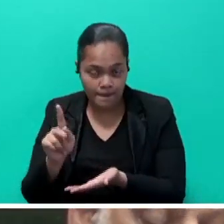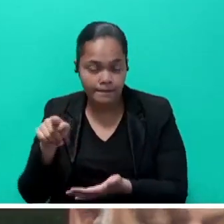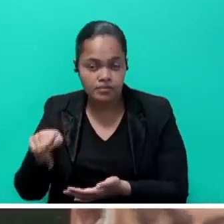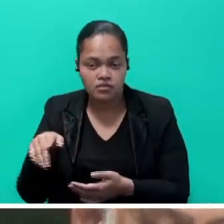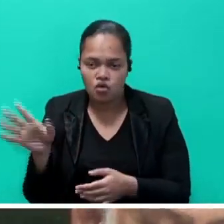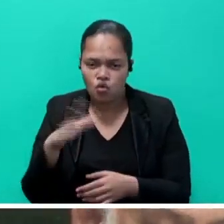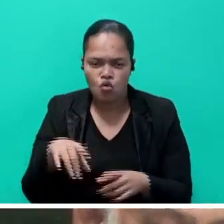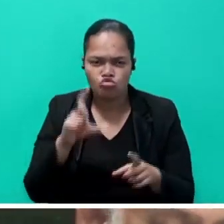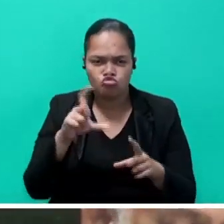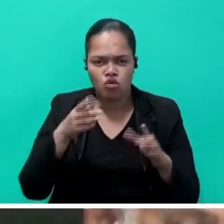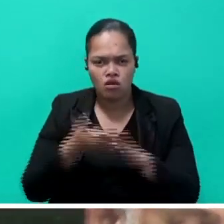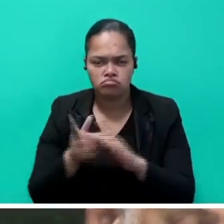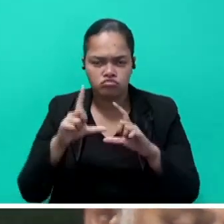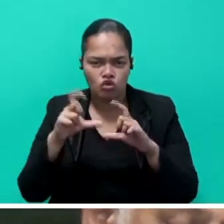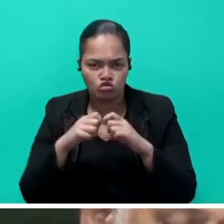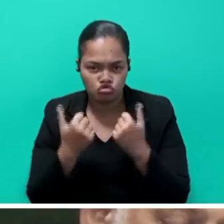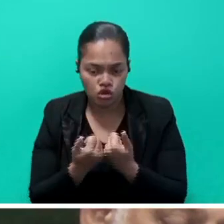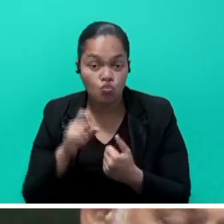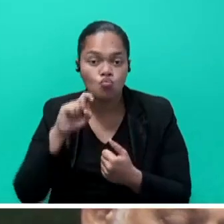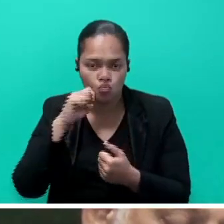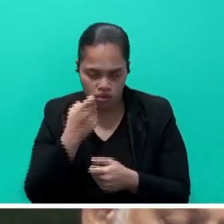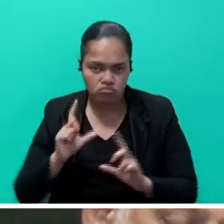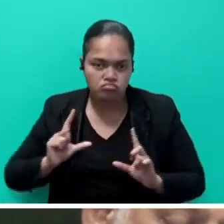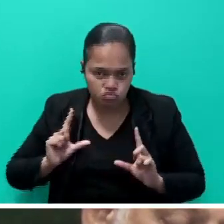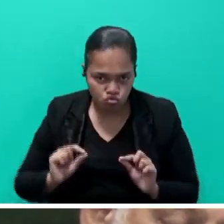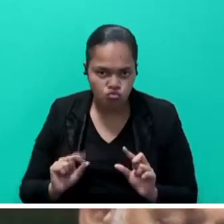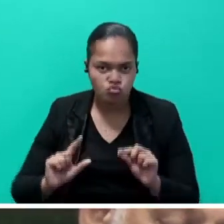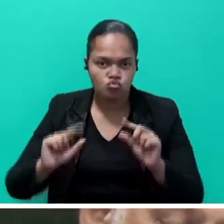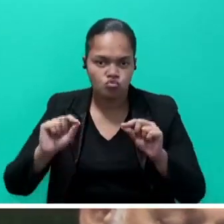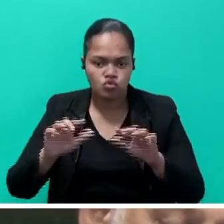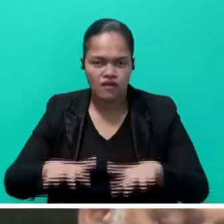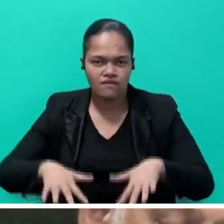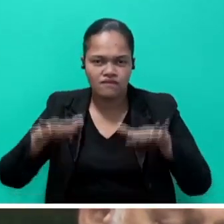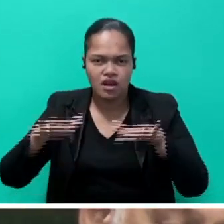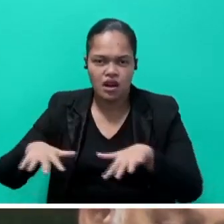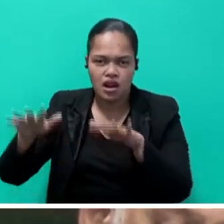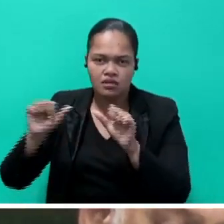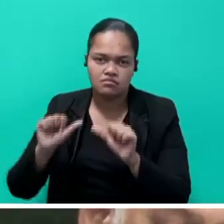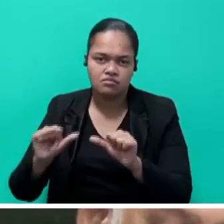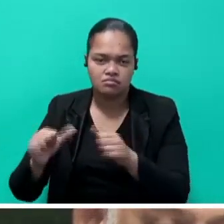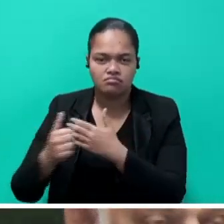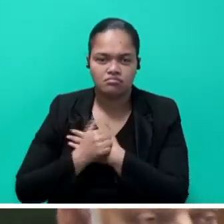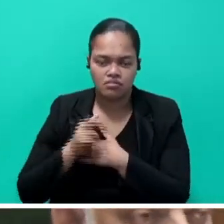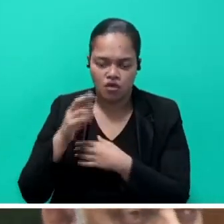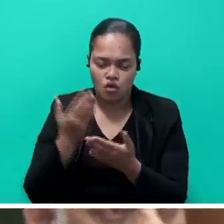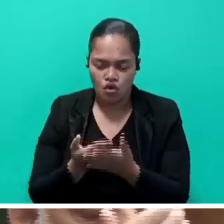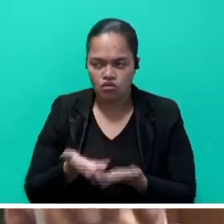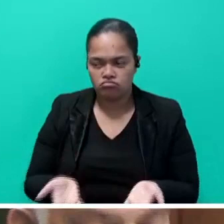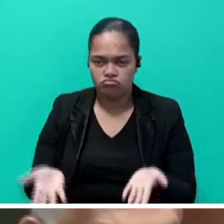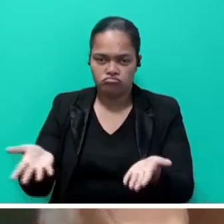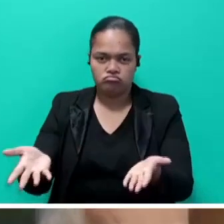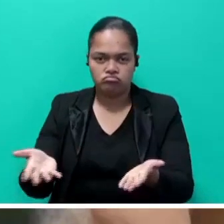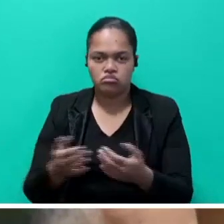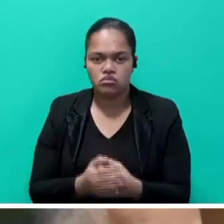contractors who will be carrying out the flood mitigation work on the ground. To